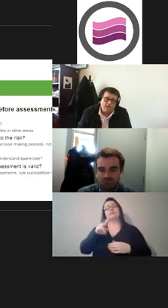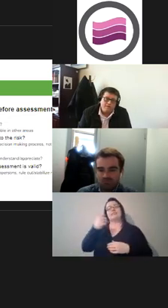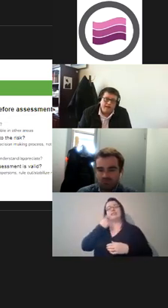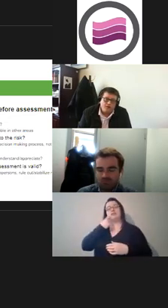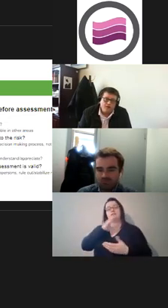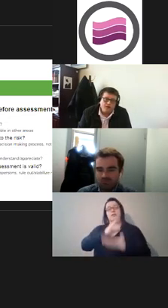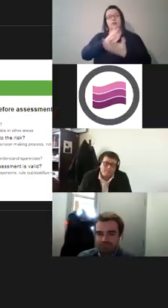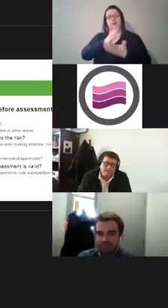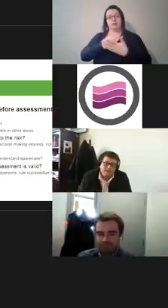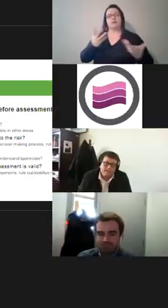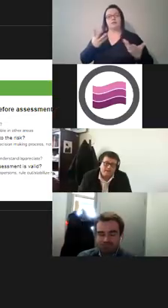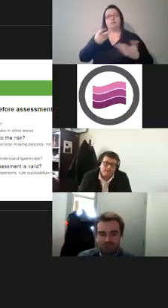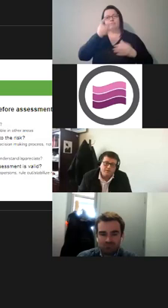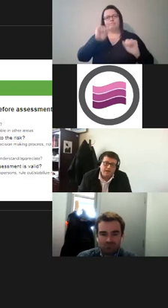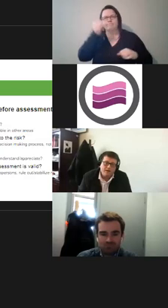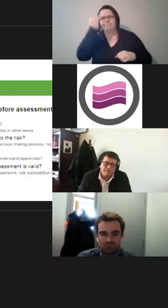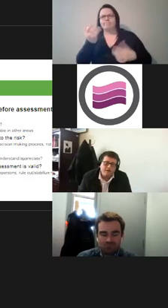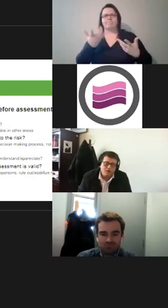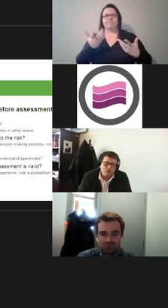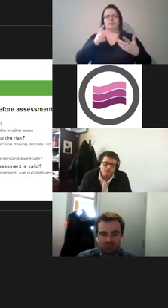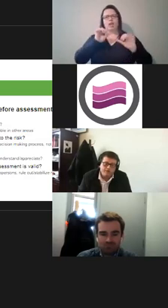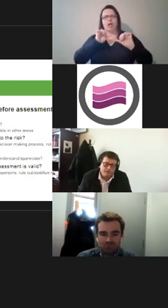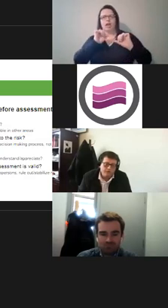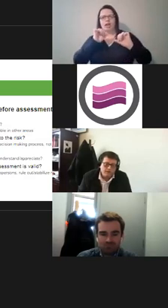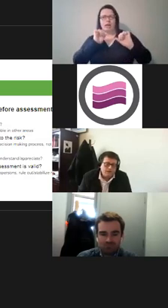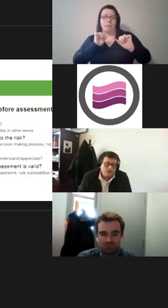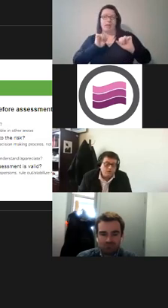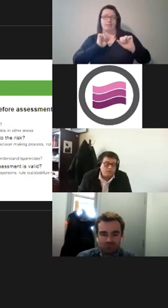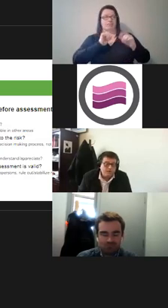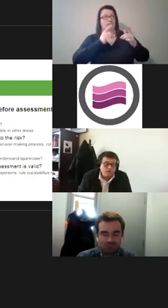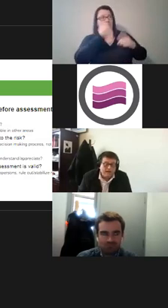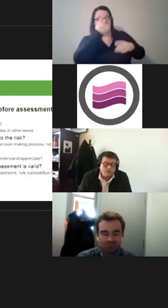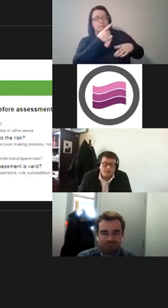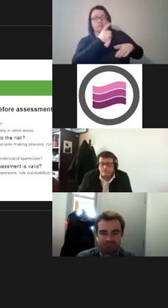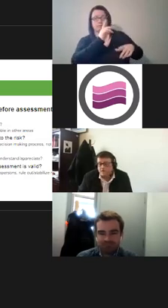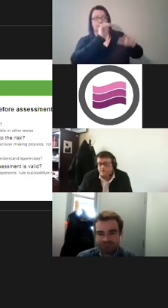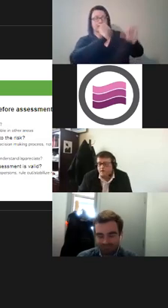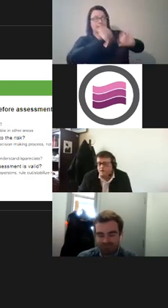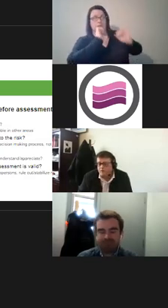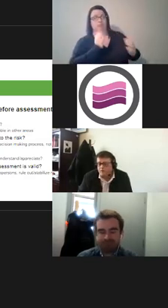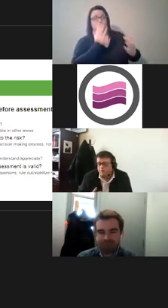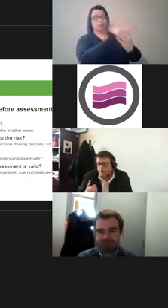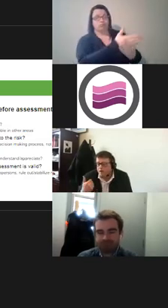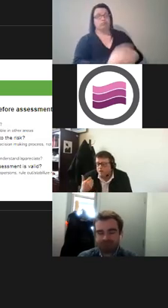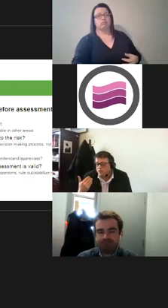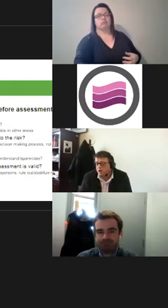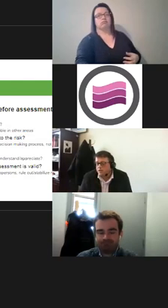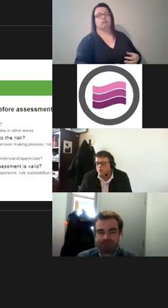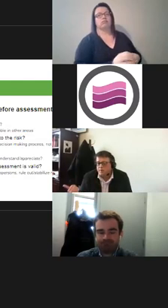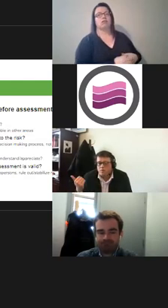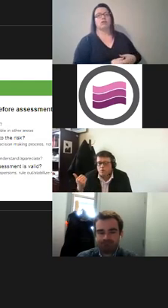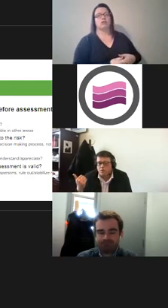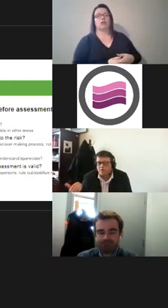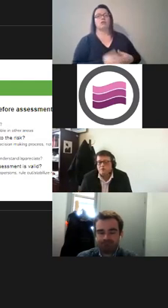as we can imagine, capacity assessments can be very intrusive. So one of the potential outcomes, if I'm coming to talk